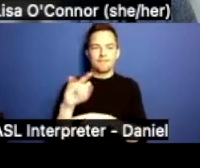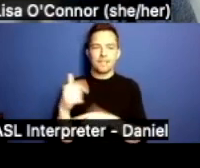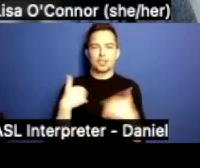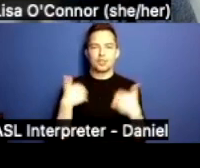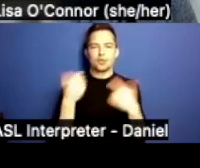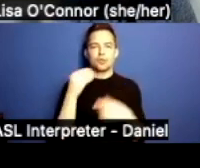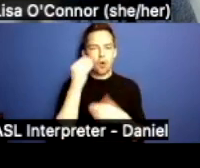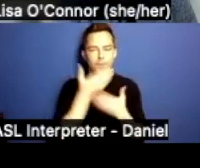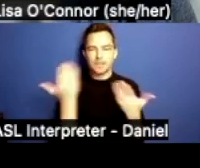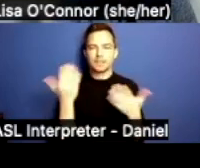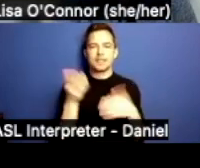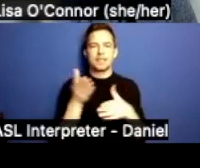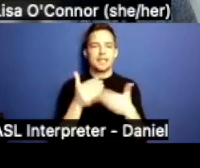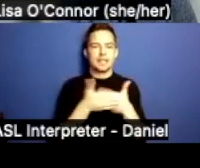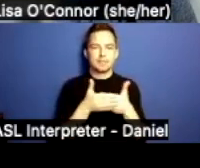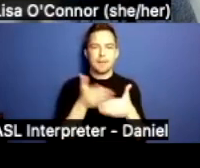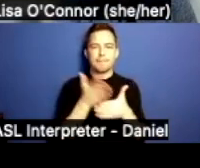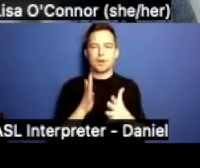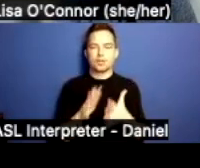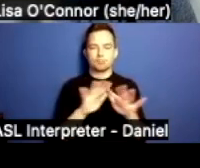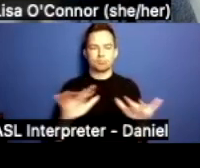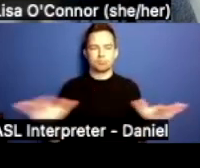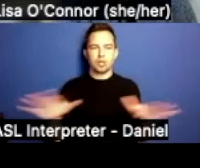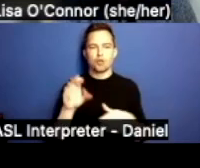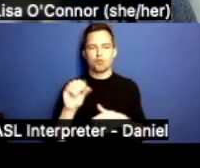partner violence, and crimes like robbery and assault. And